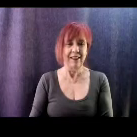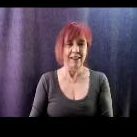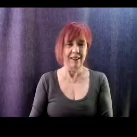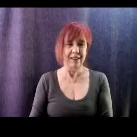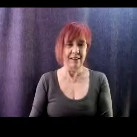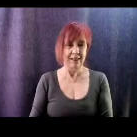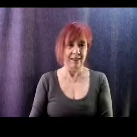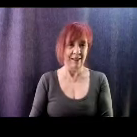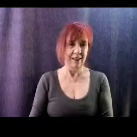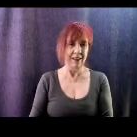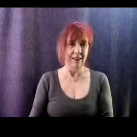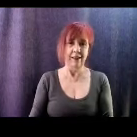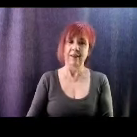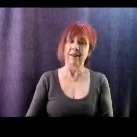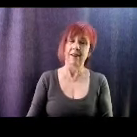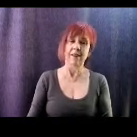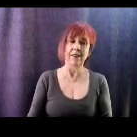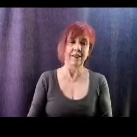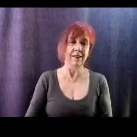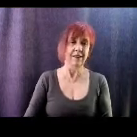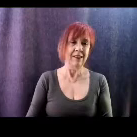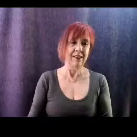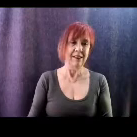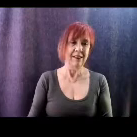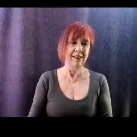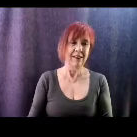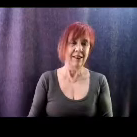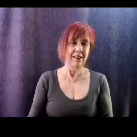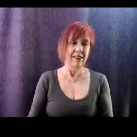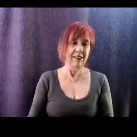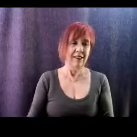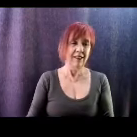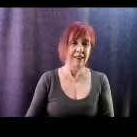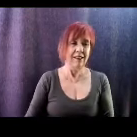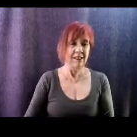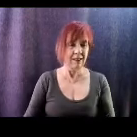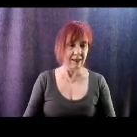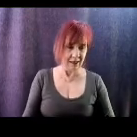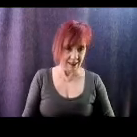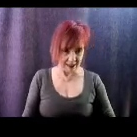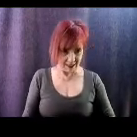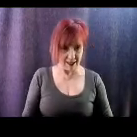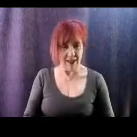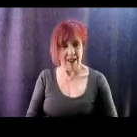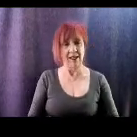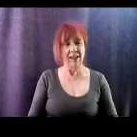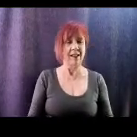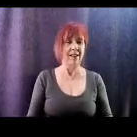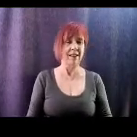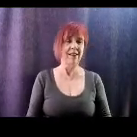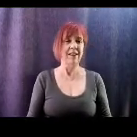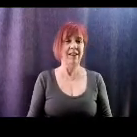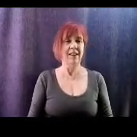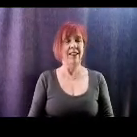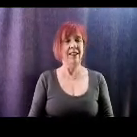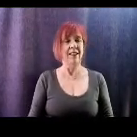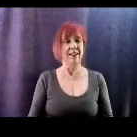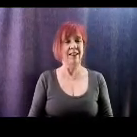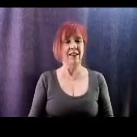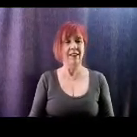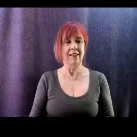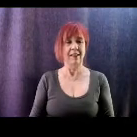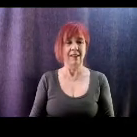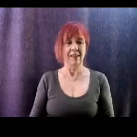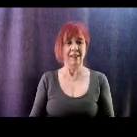is every employer's dream. He's driven in a good sort of way to do a good job. He's the most